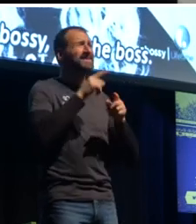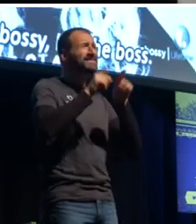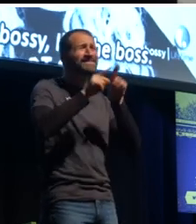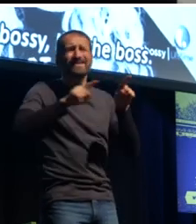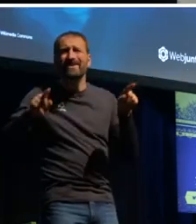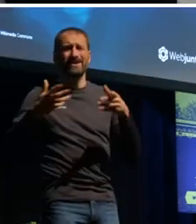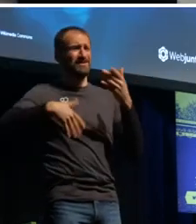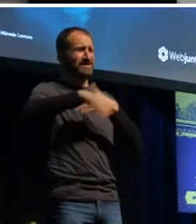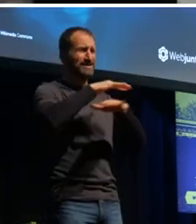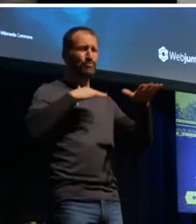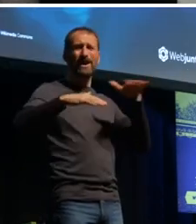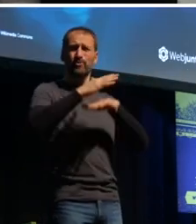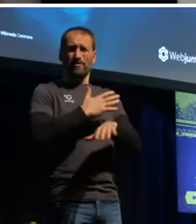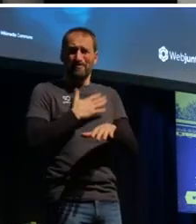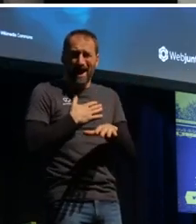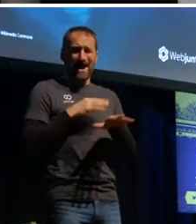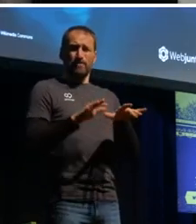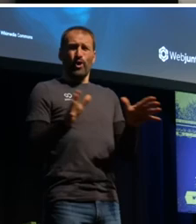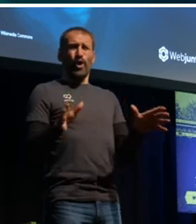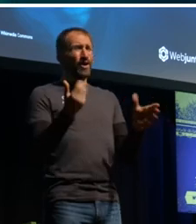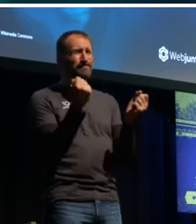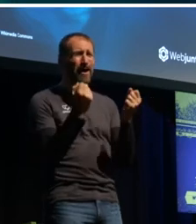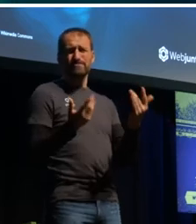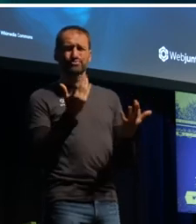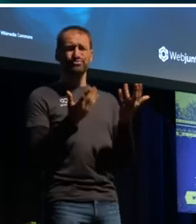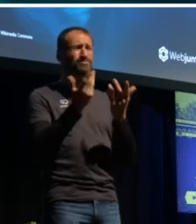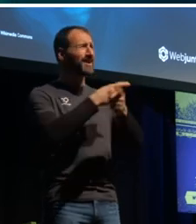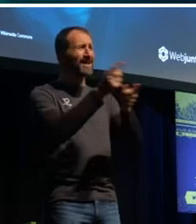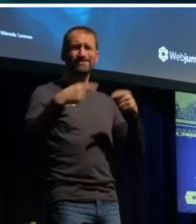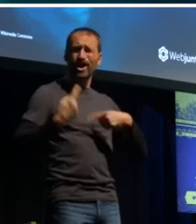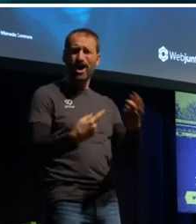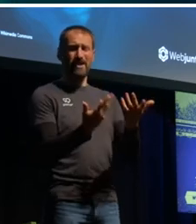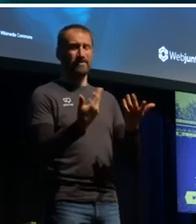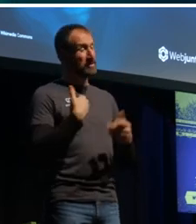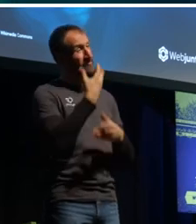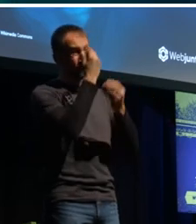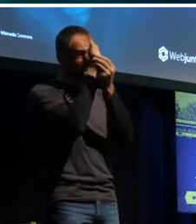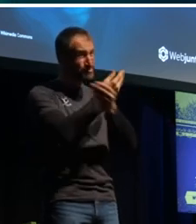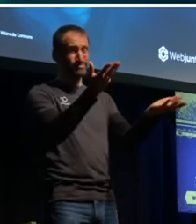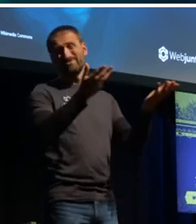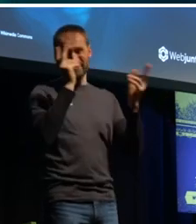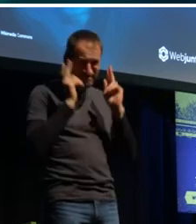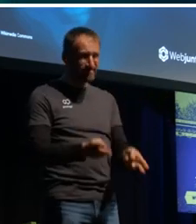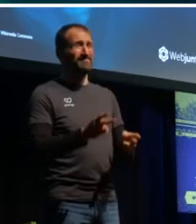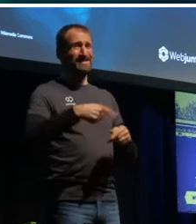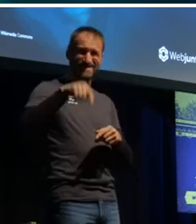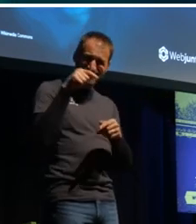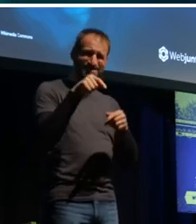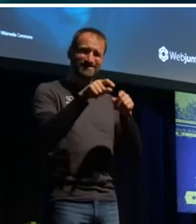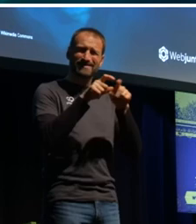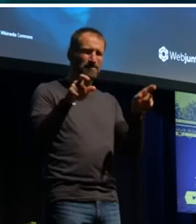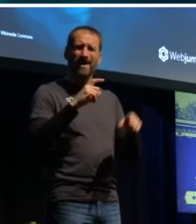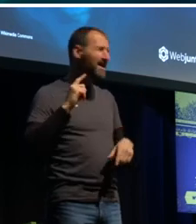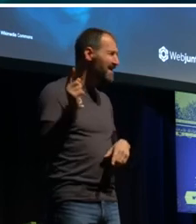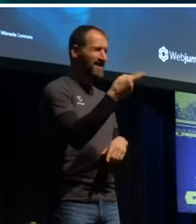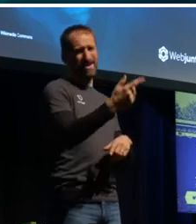of my office. So I want to tell you guys about something that that affects all of us. I don't know if anyone